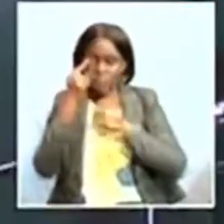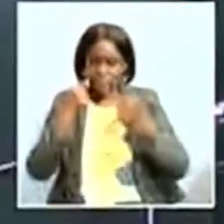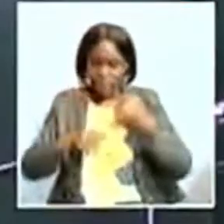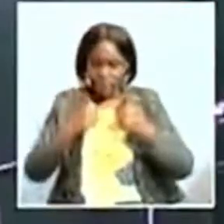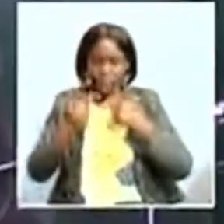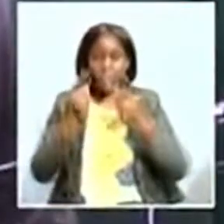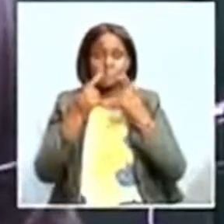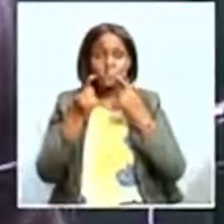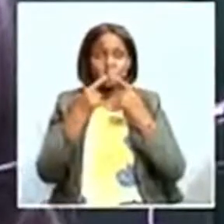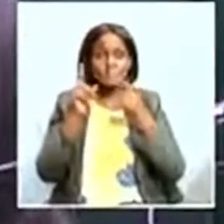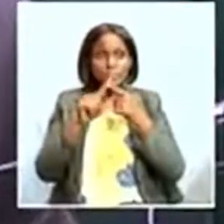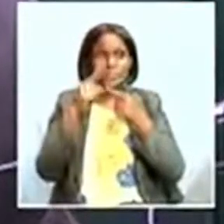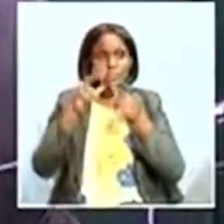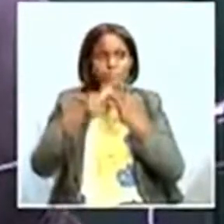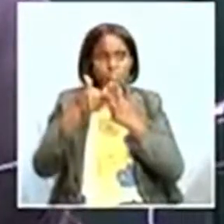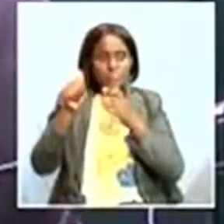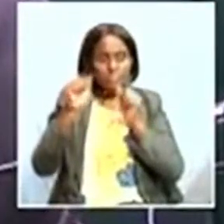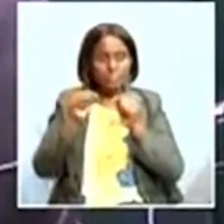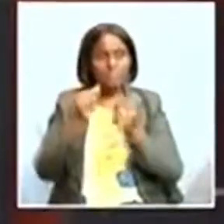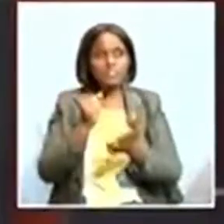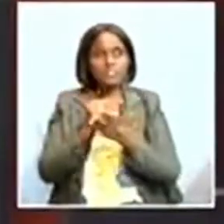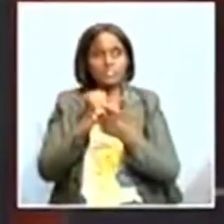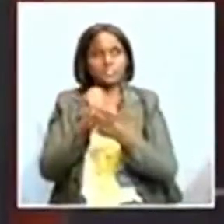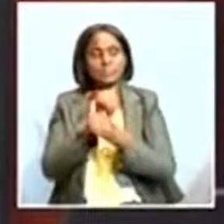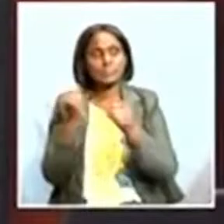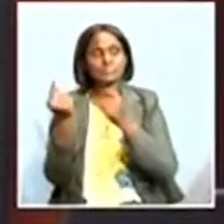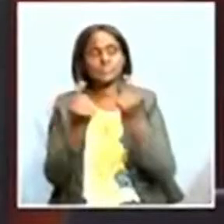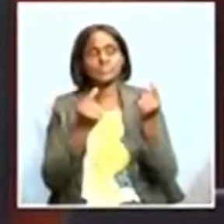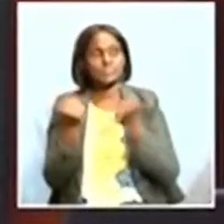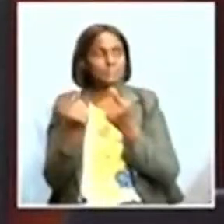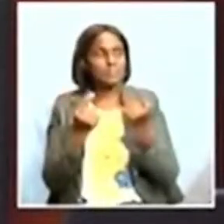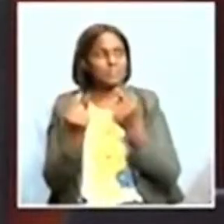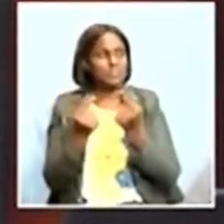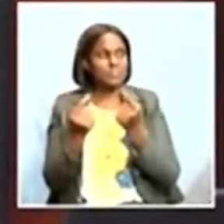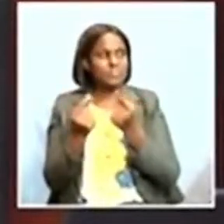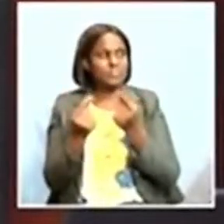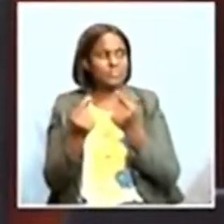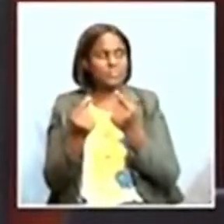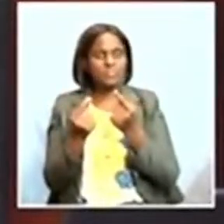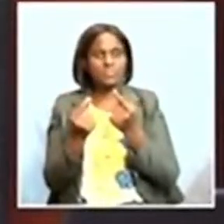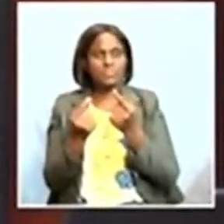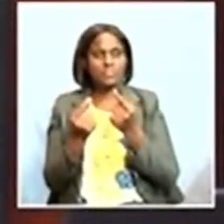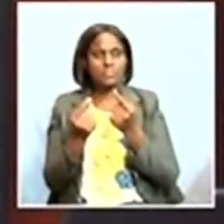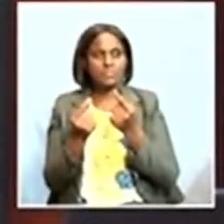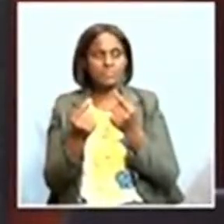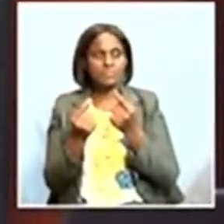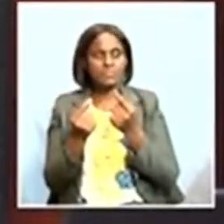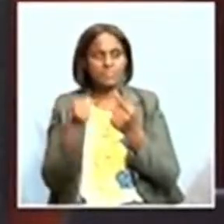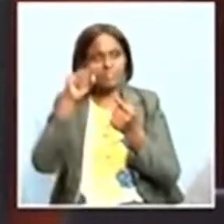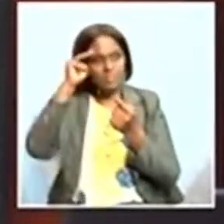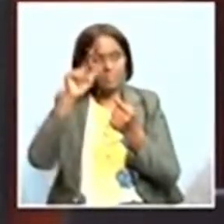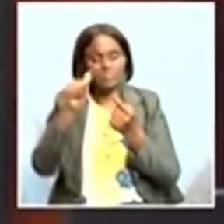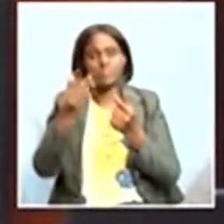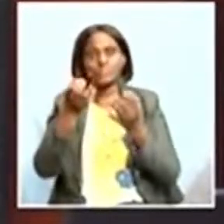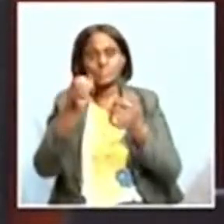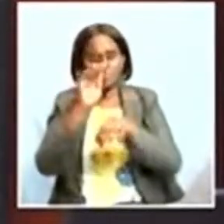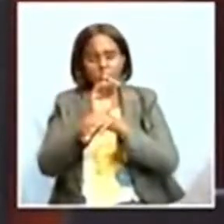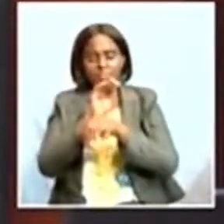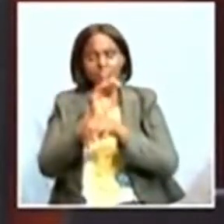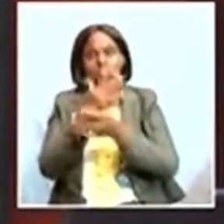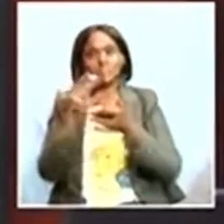Kamfinsa to see how you can navigate this situation. With your indulgence. The Honorable Minister wants to say